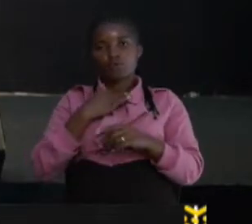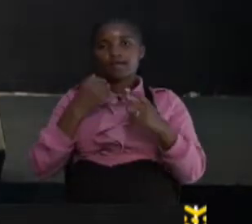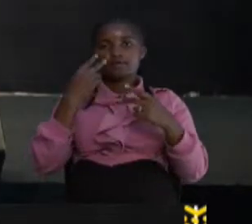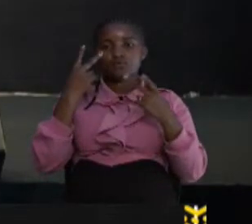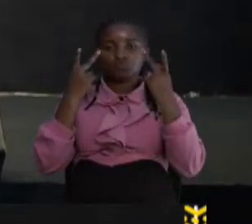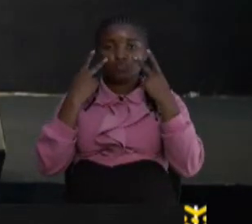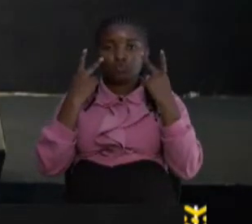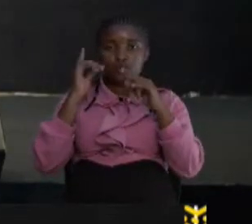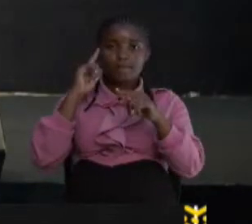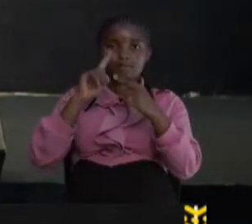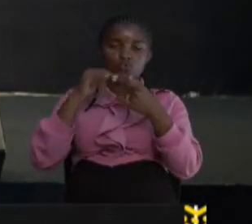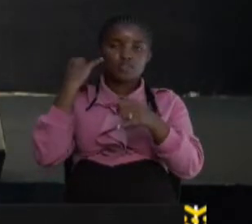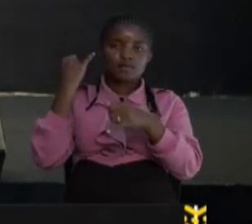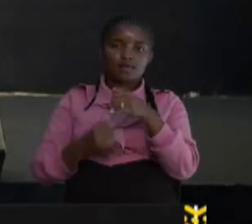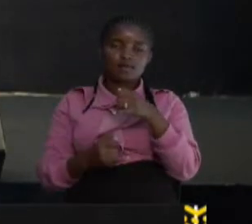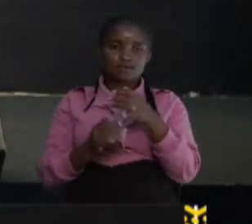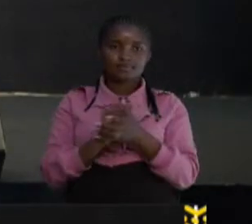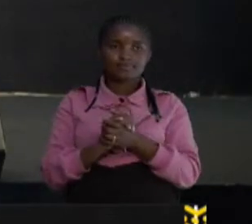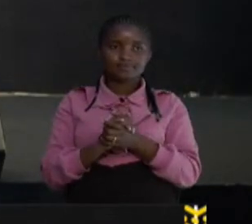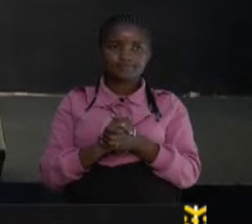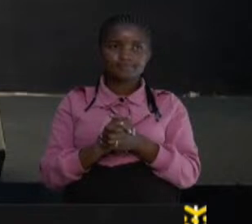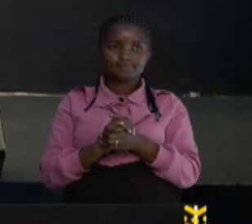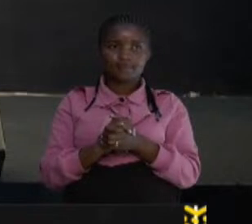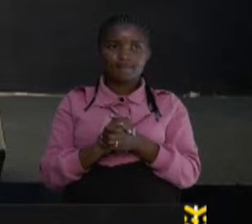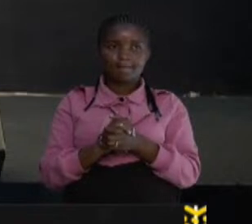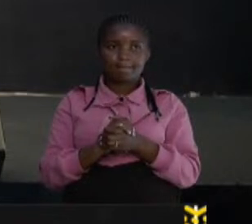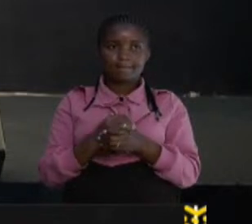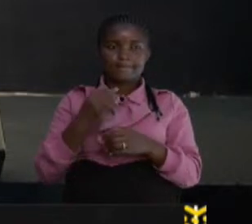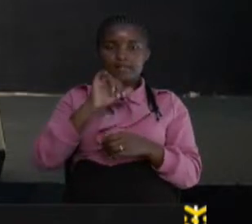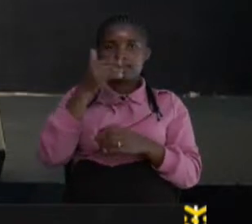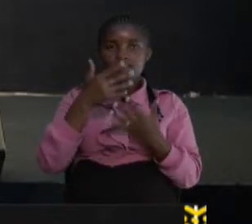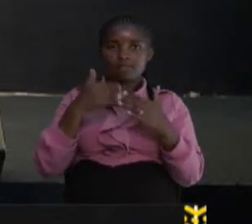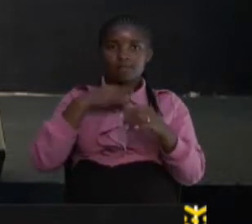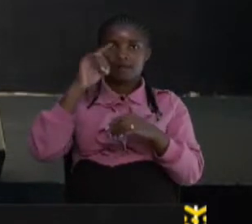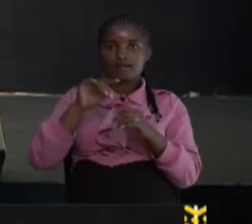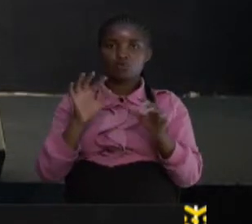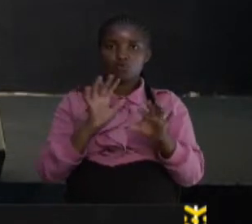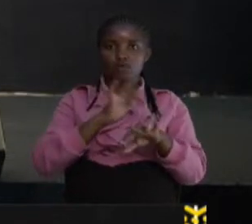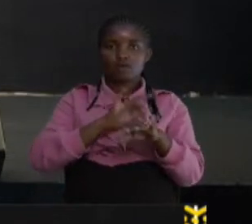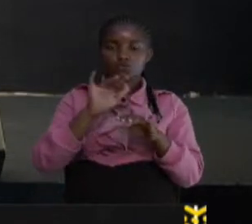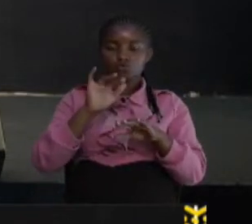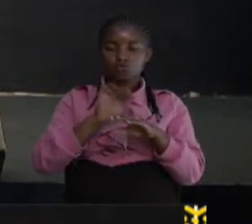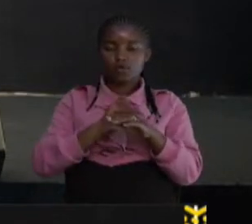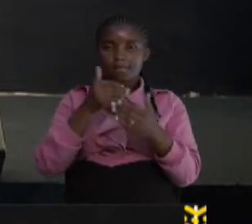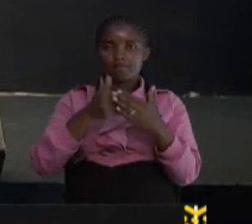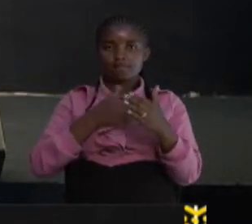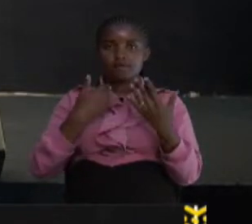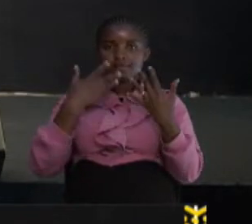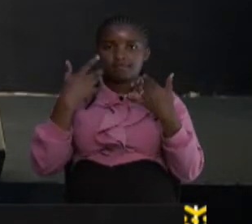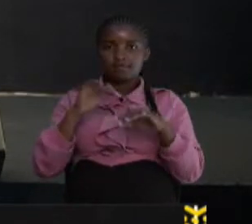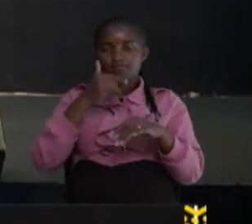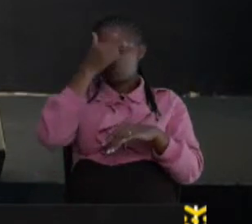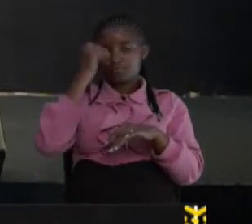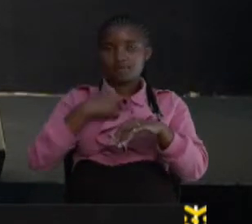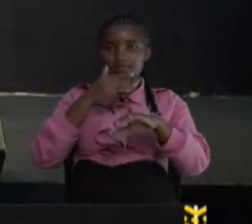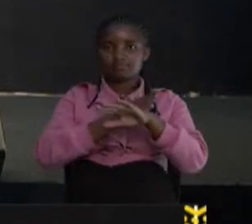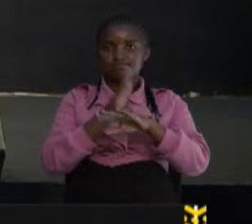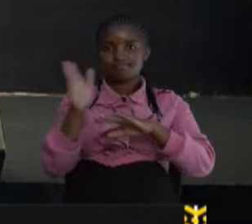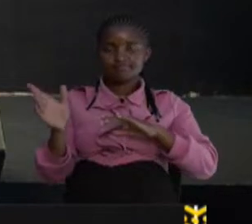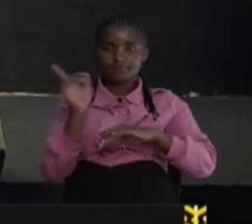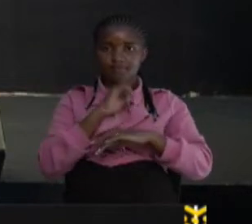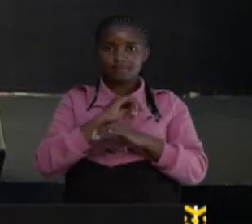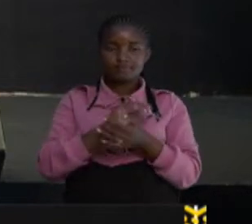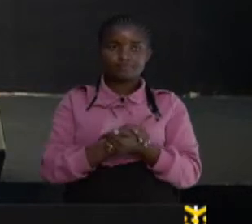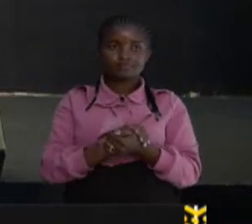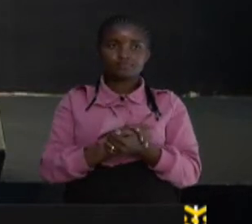watch to the end. All right? So another thing I should touch on just before I step off, I've overused my time,